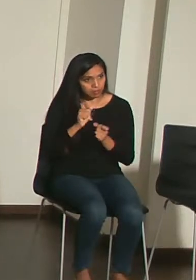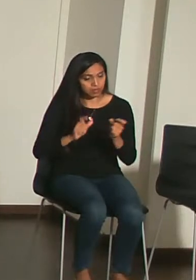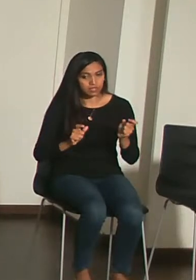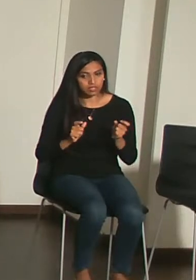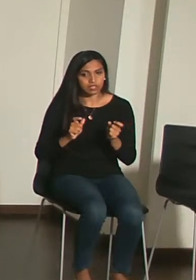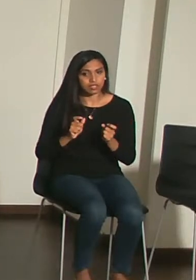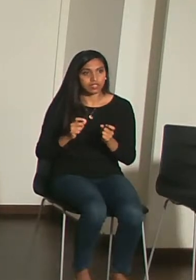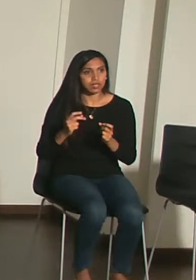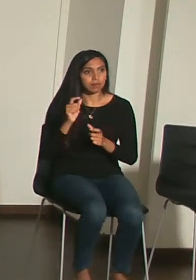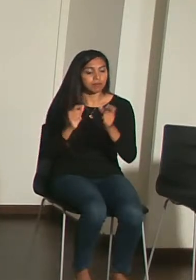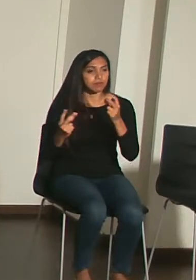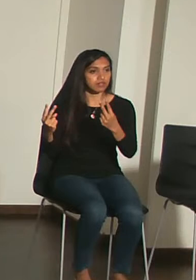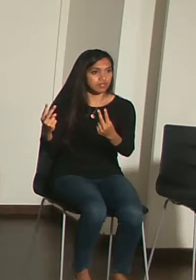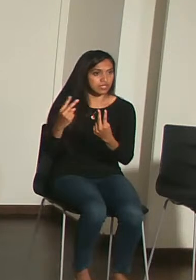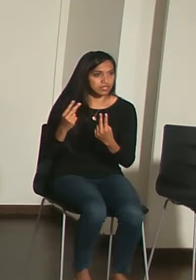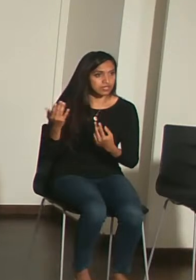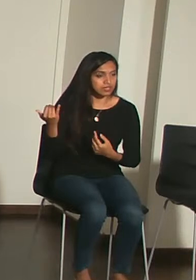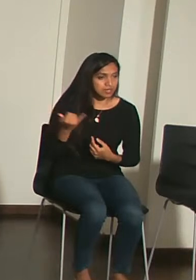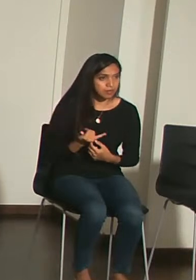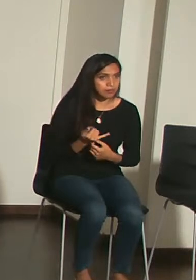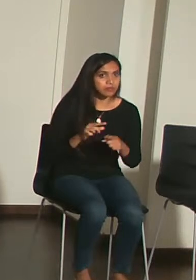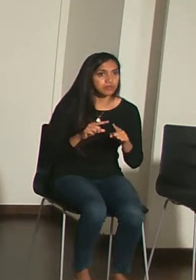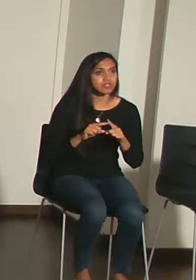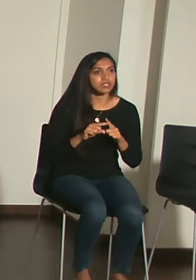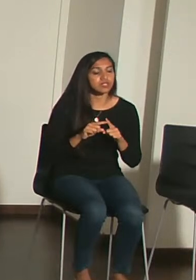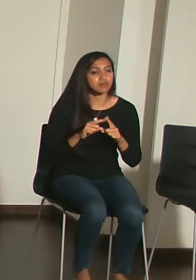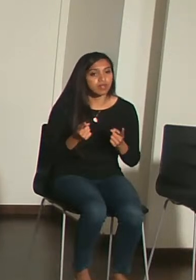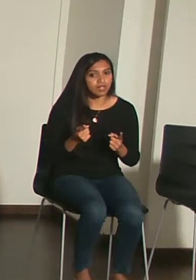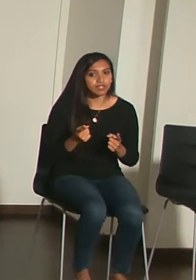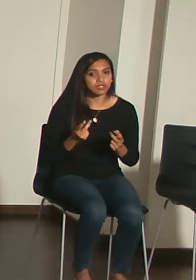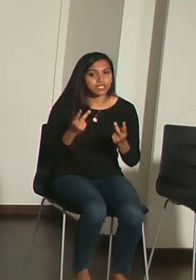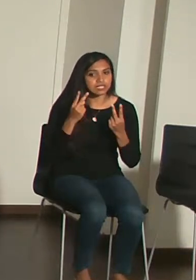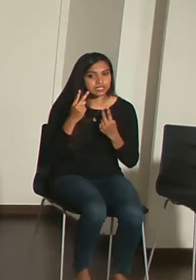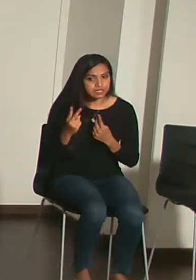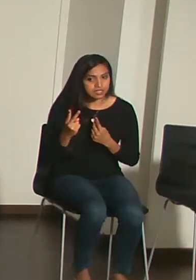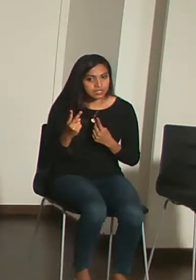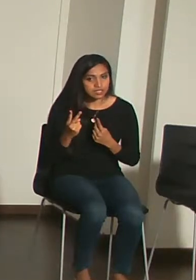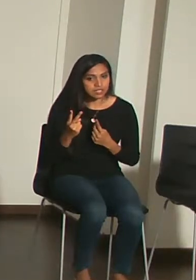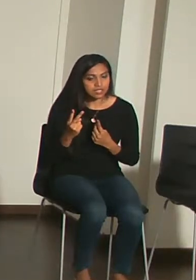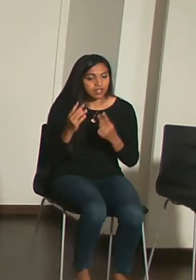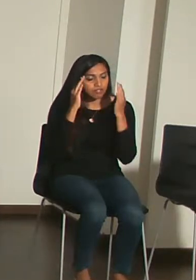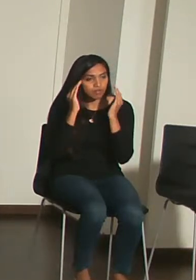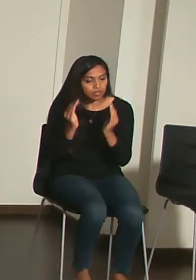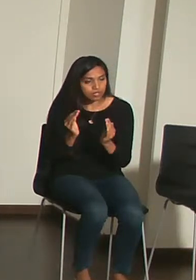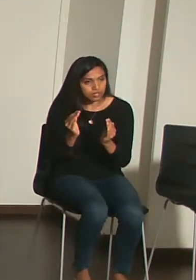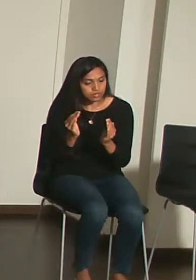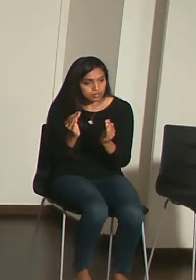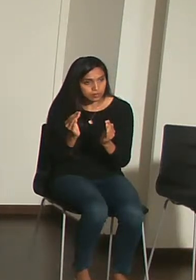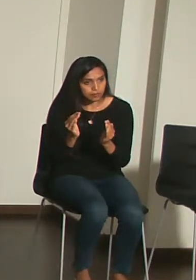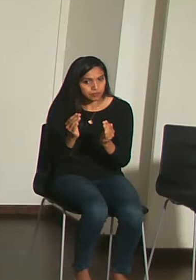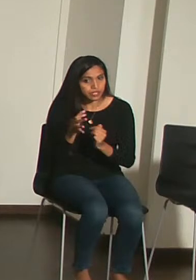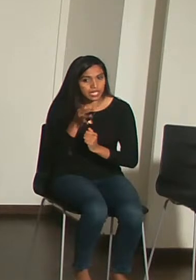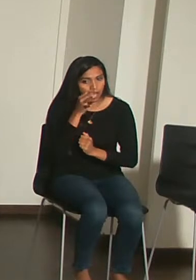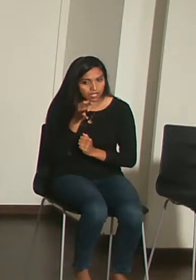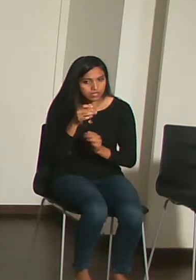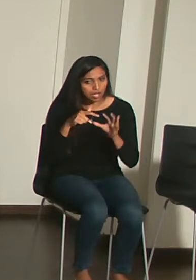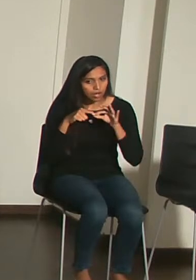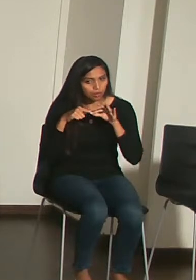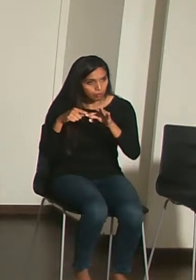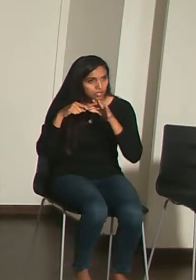quite often, what we also do is to make sure that we ask